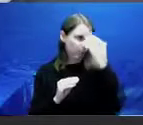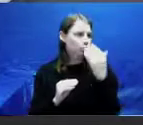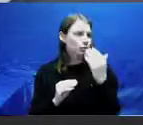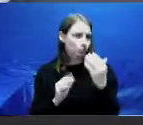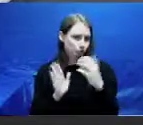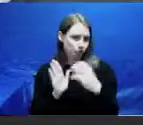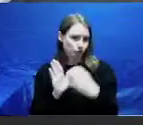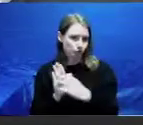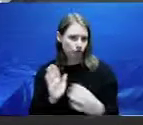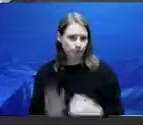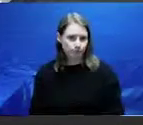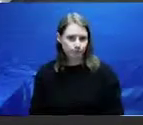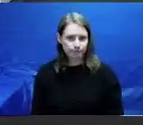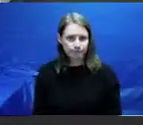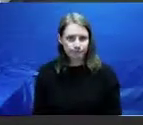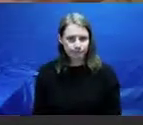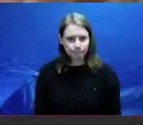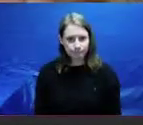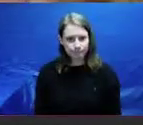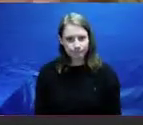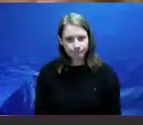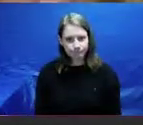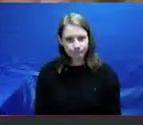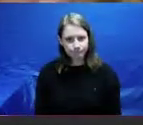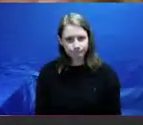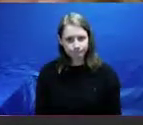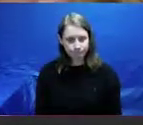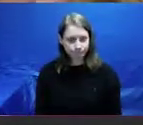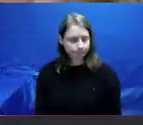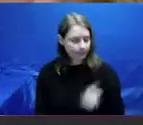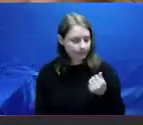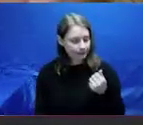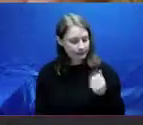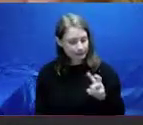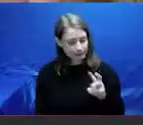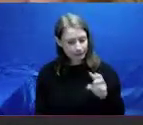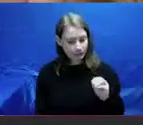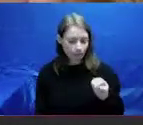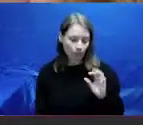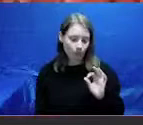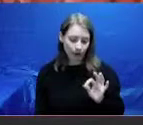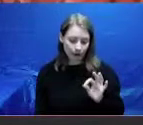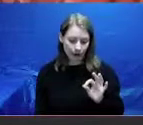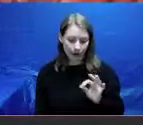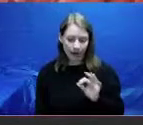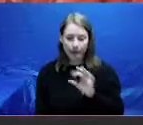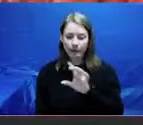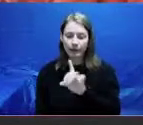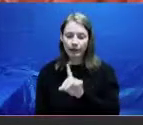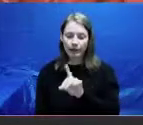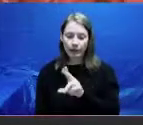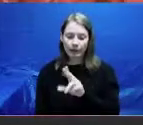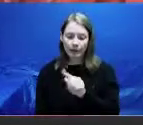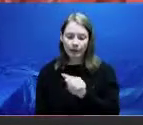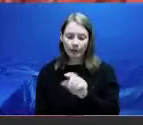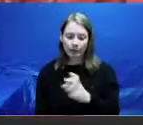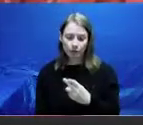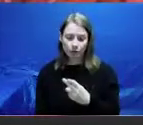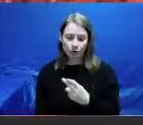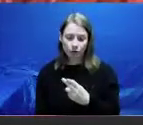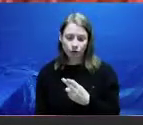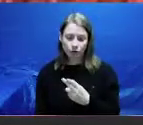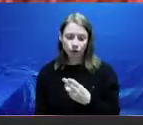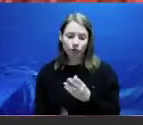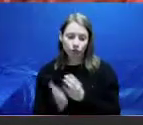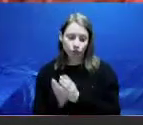Dutch ship captain exchanged 20 African captives for the